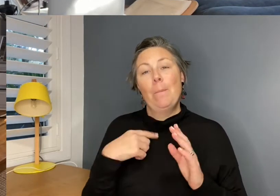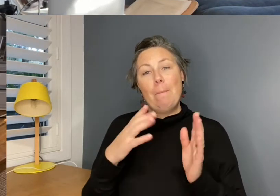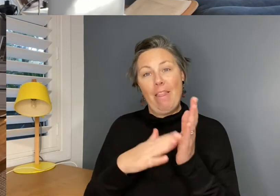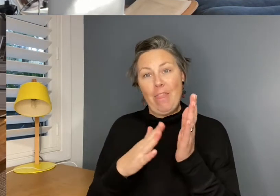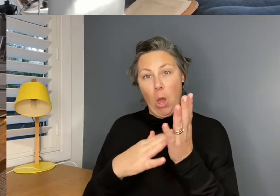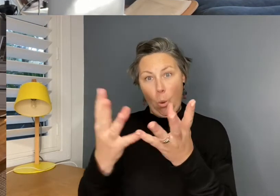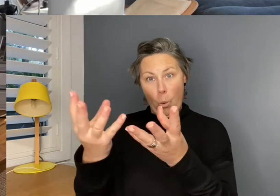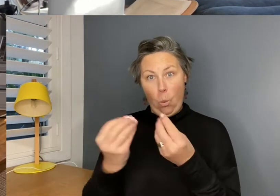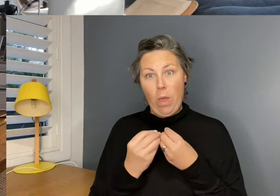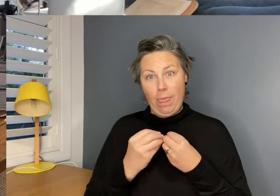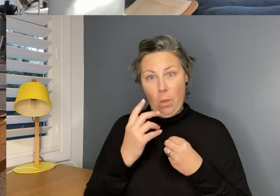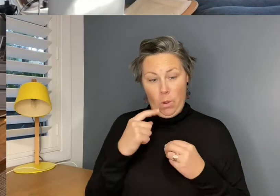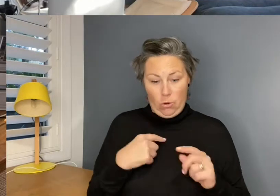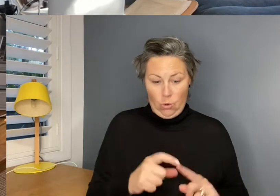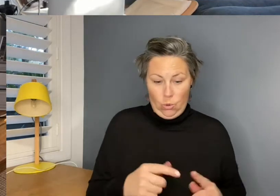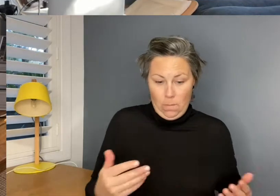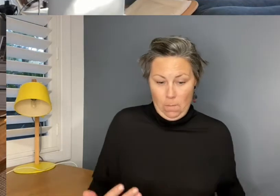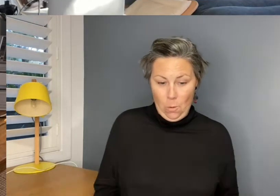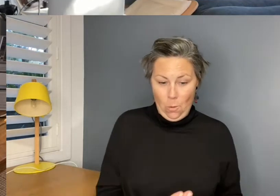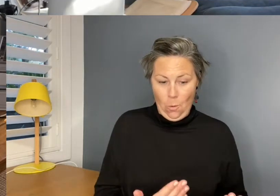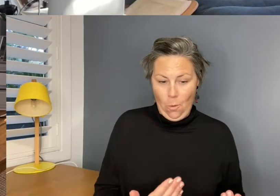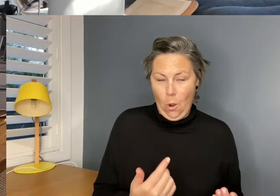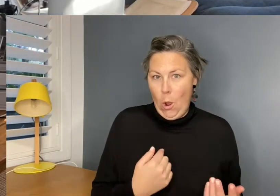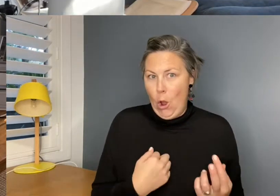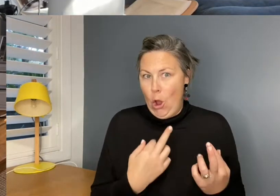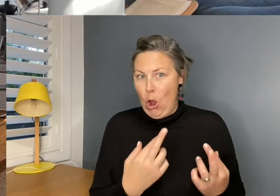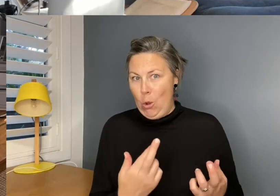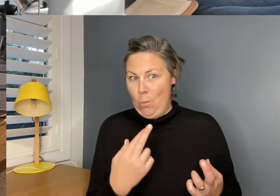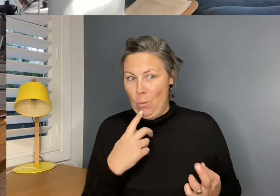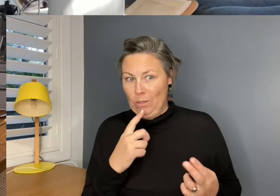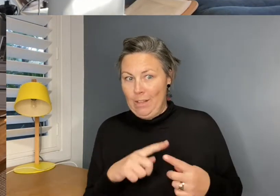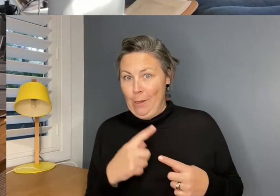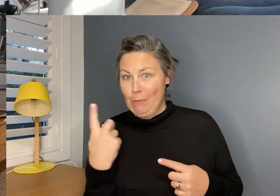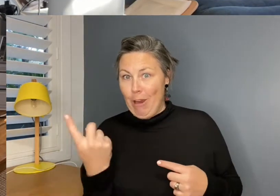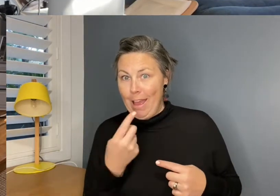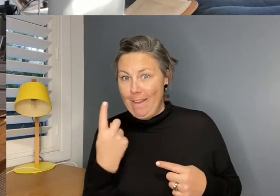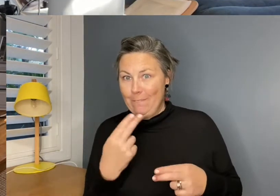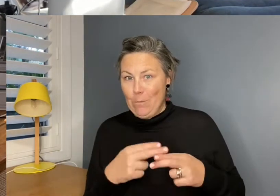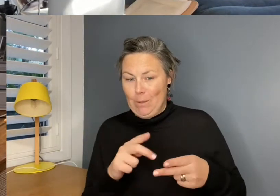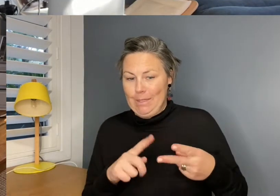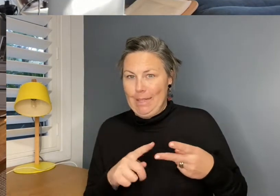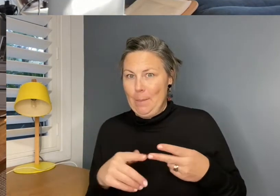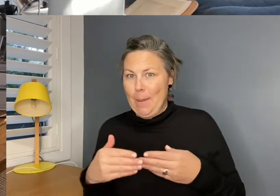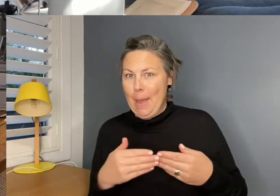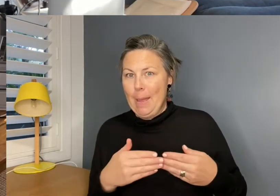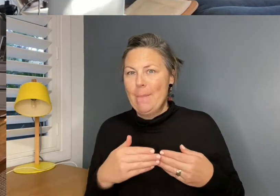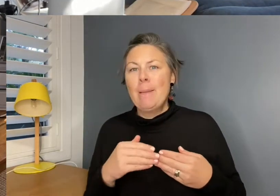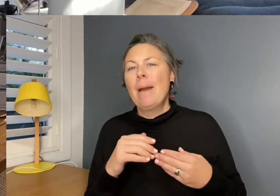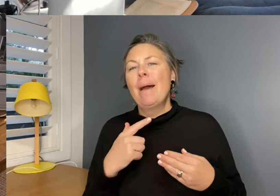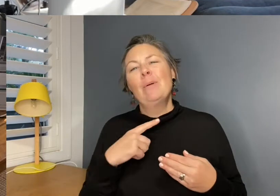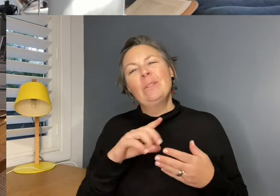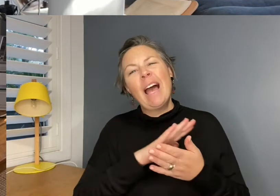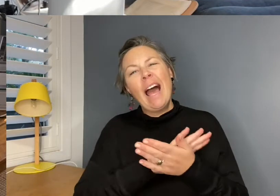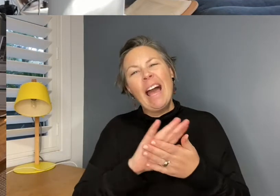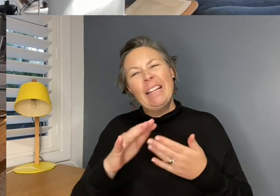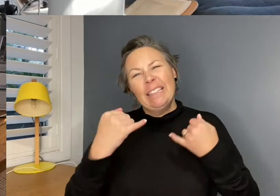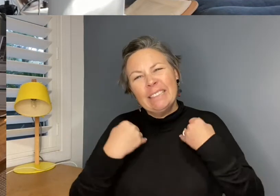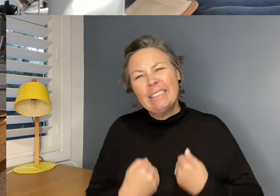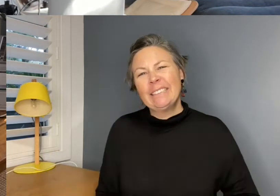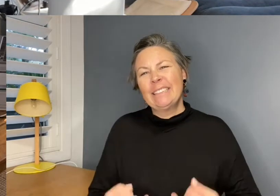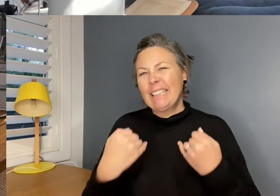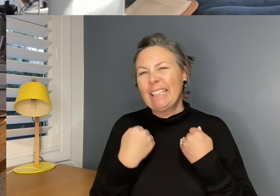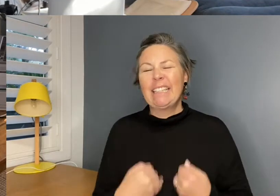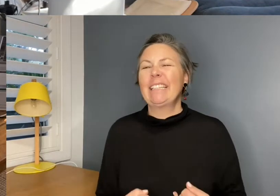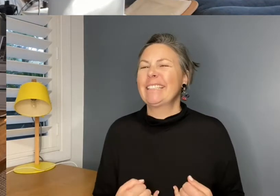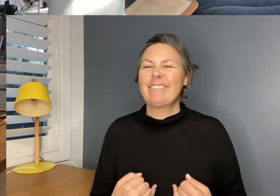really beautiful. She was with me for the birth of Honey, and I sort of hoped that she could be here for the birth of this baby as well.